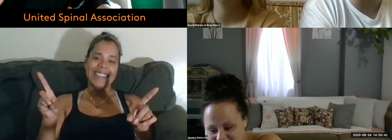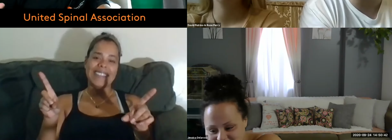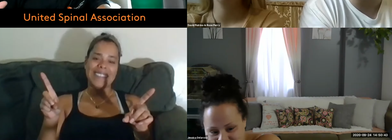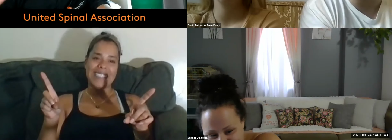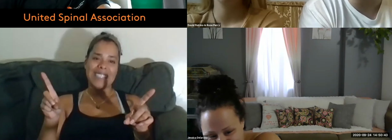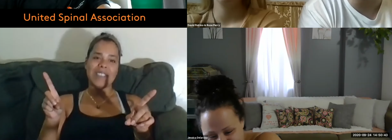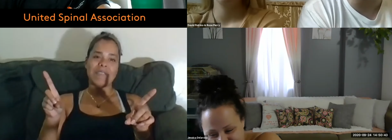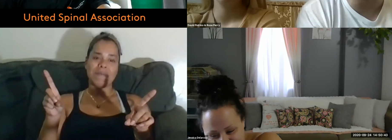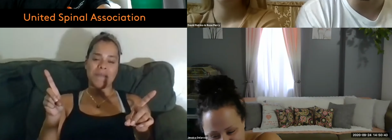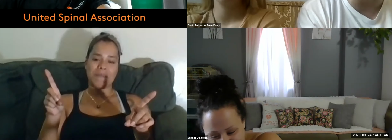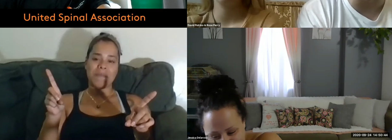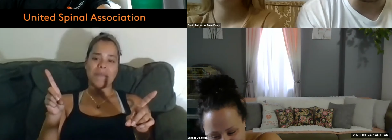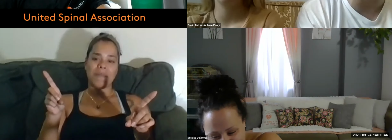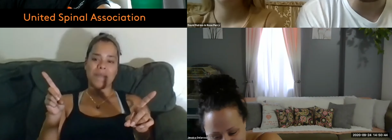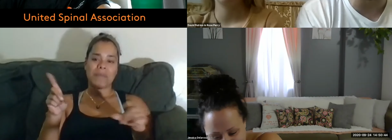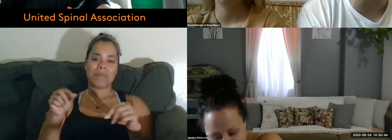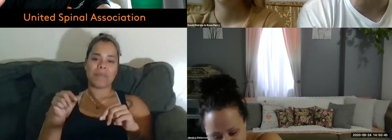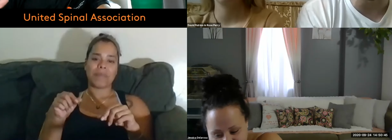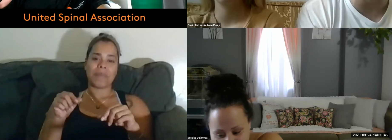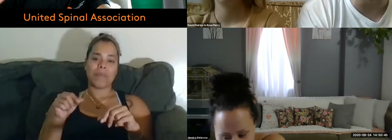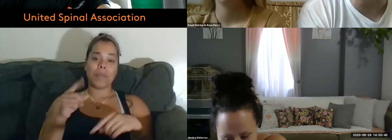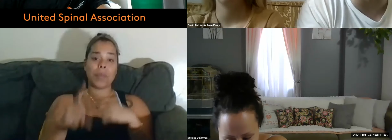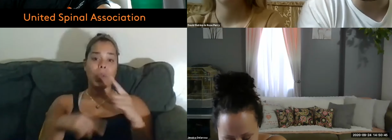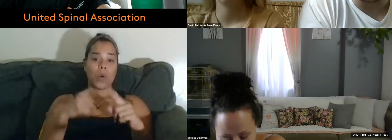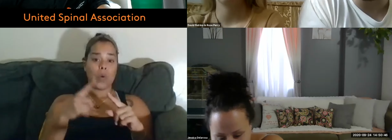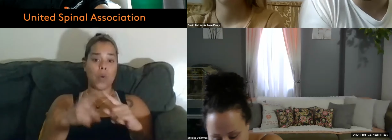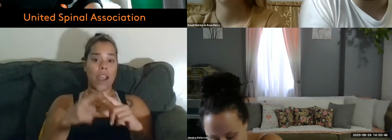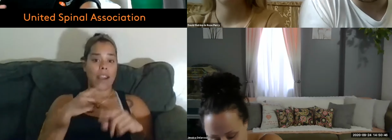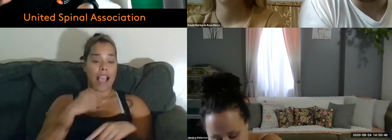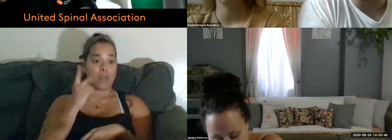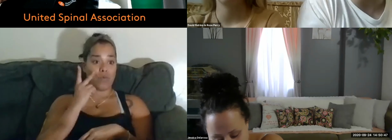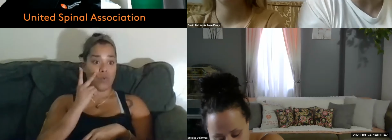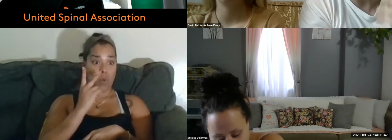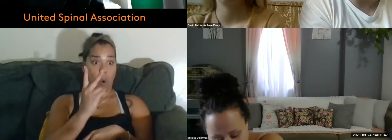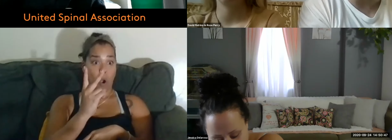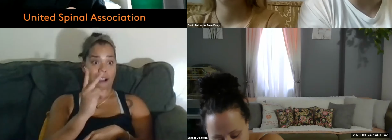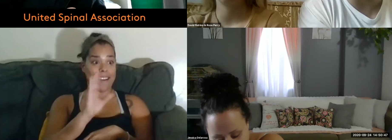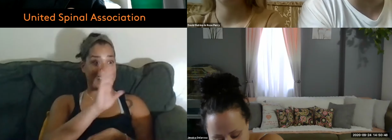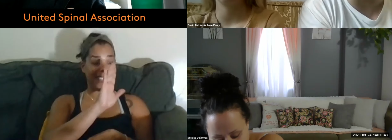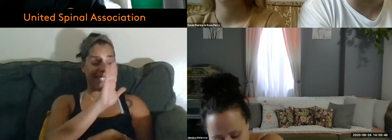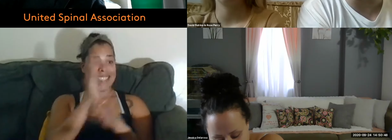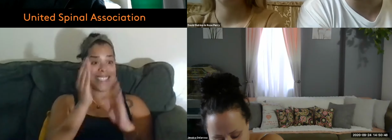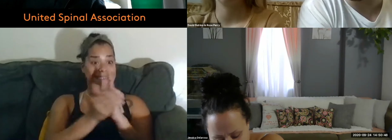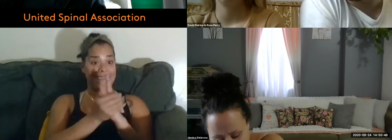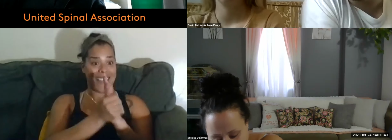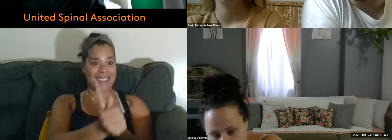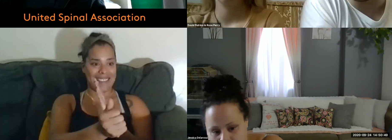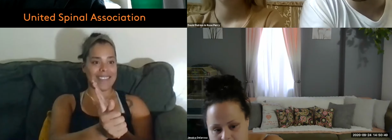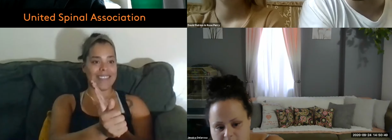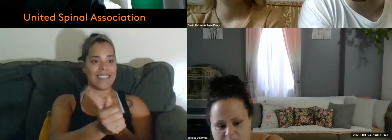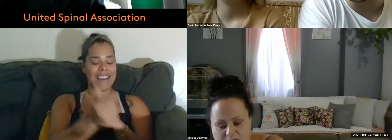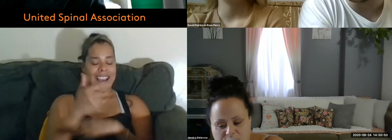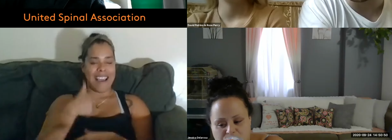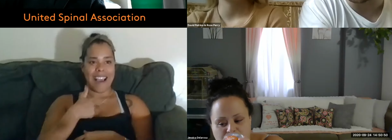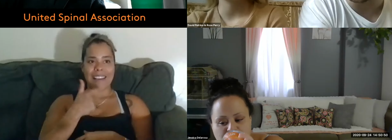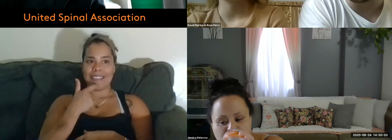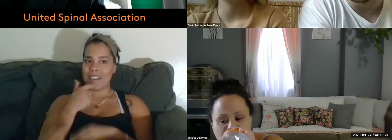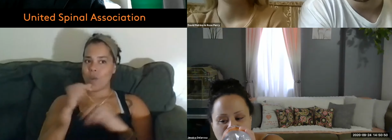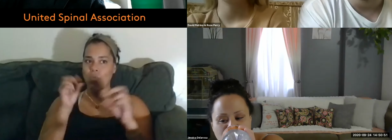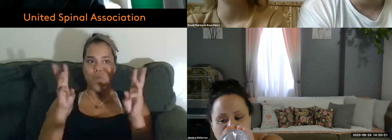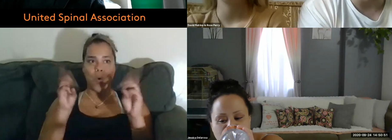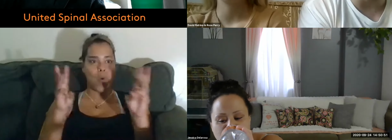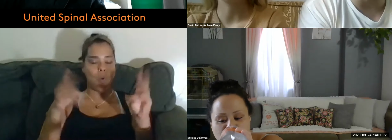when I saw the level of talent that he had, that was when I said, well, we got to form an esports